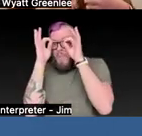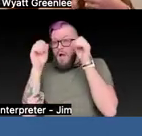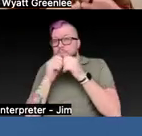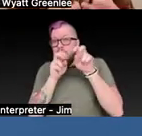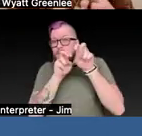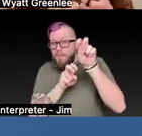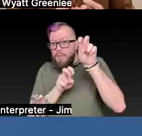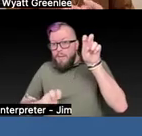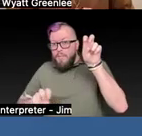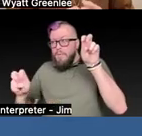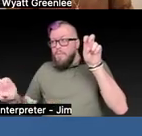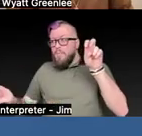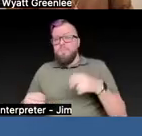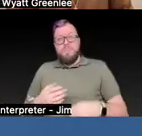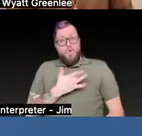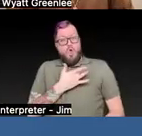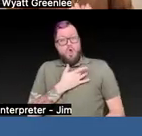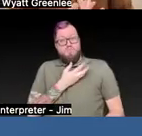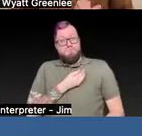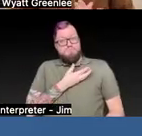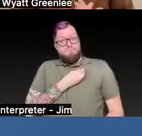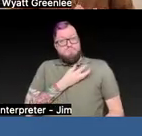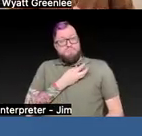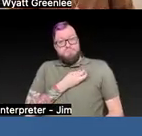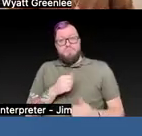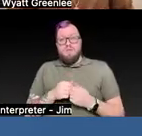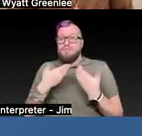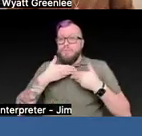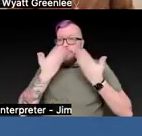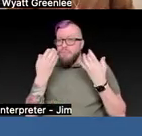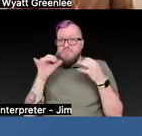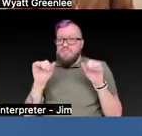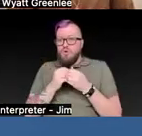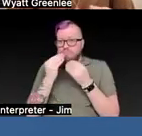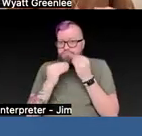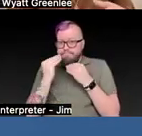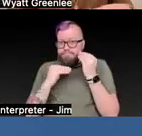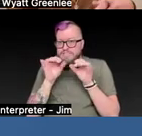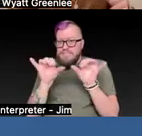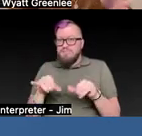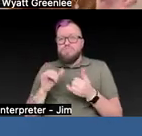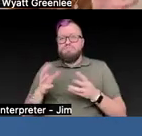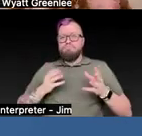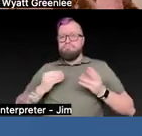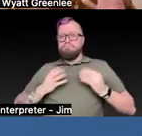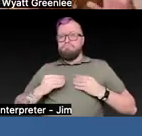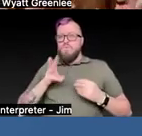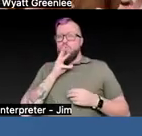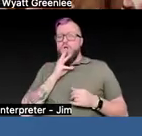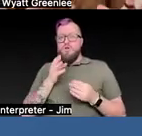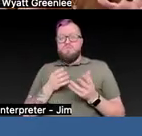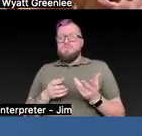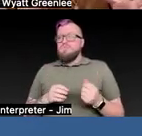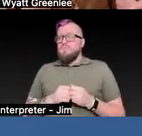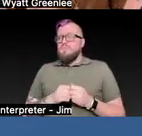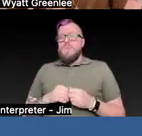see his blood. He's got a heart. Still doesn't have a digestive system, still isn't really eating, just absorbing water. So they get to the